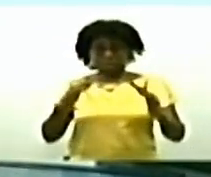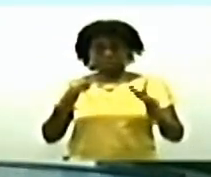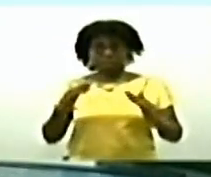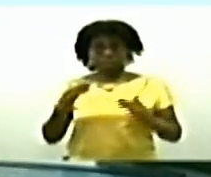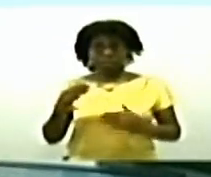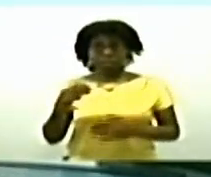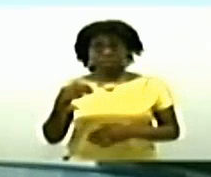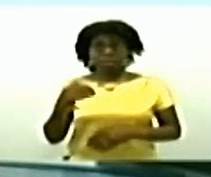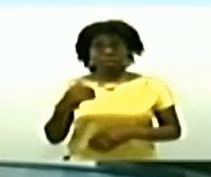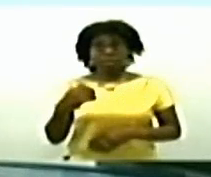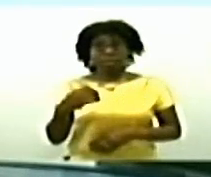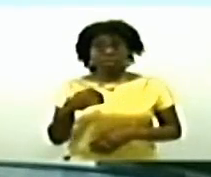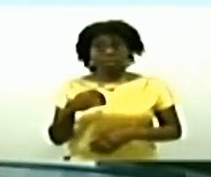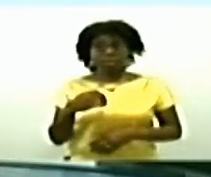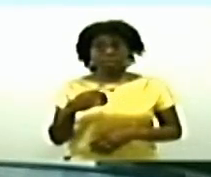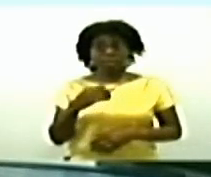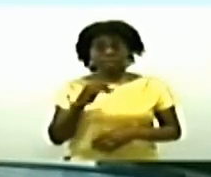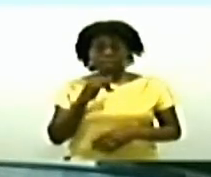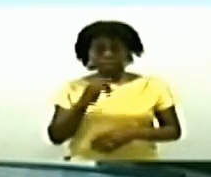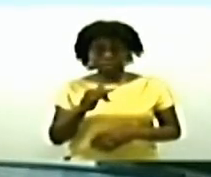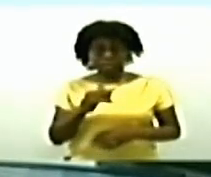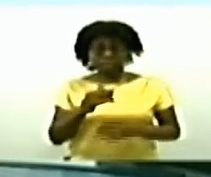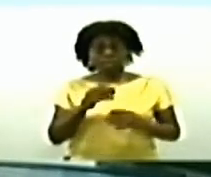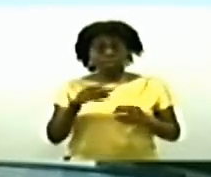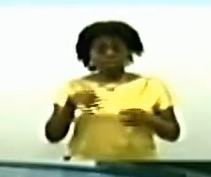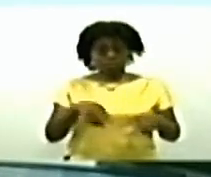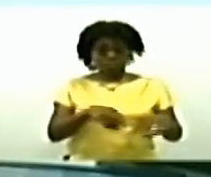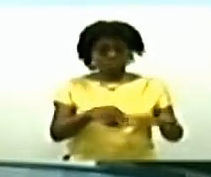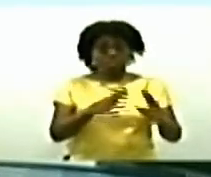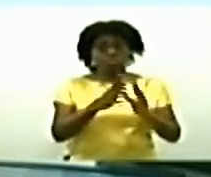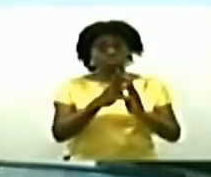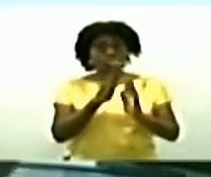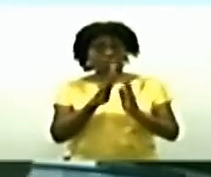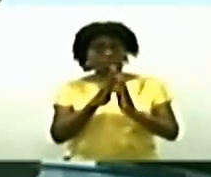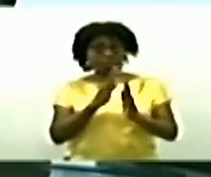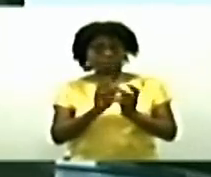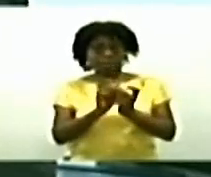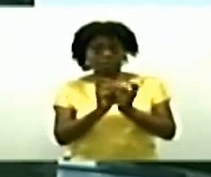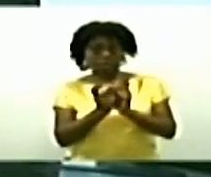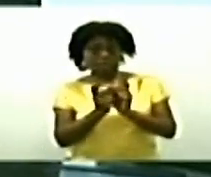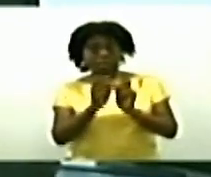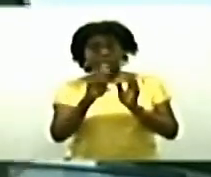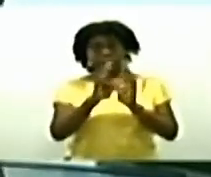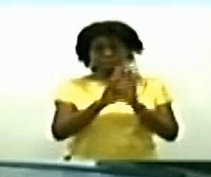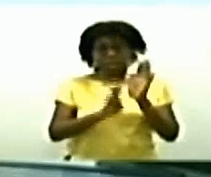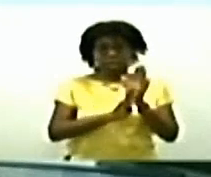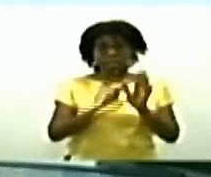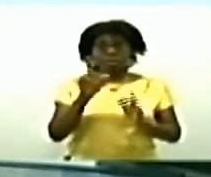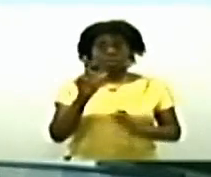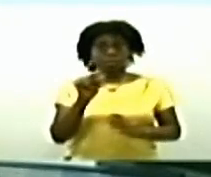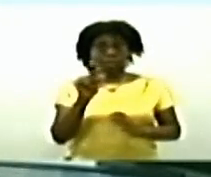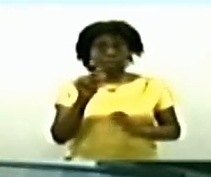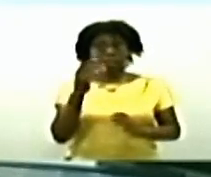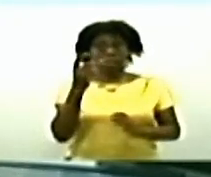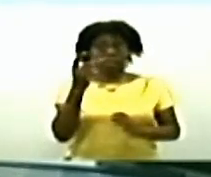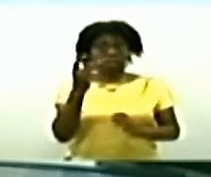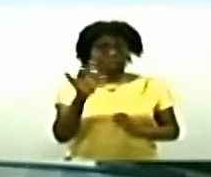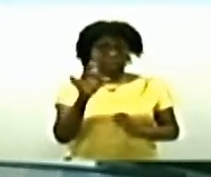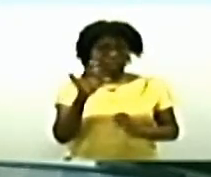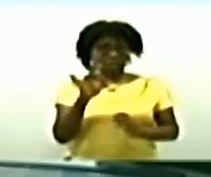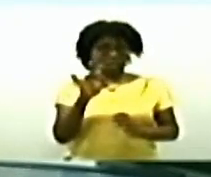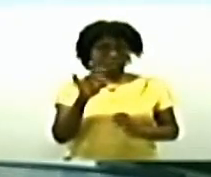is the Road Traffic Amendment Bill 2018. Mr. President, this bill seeks to amend the Road